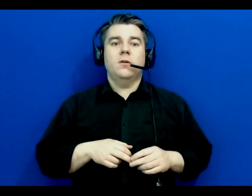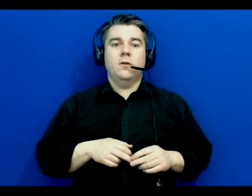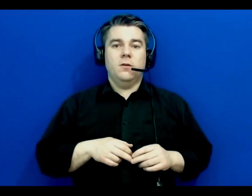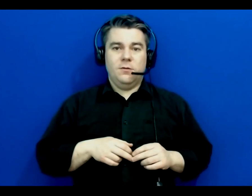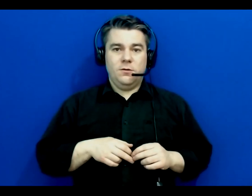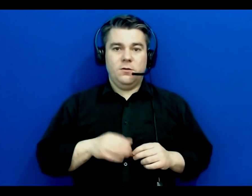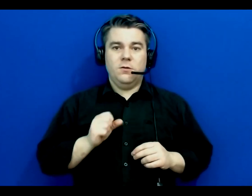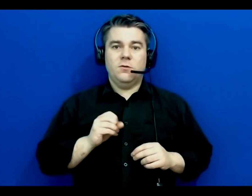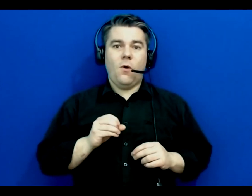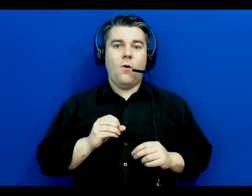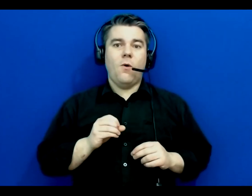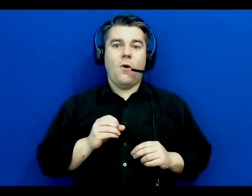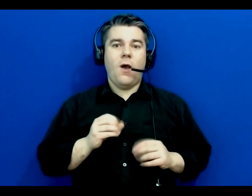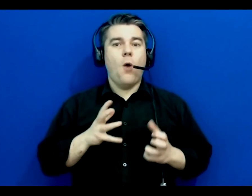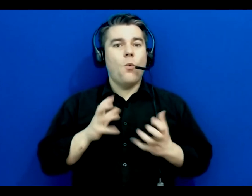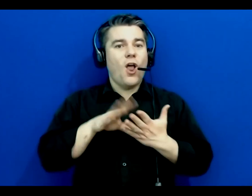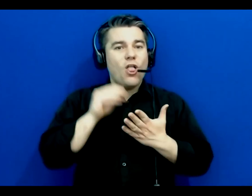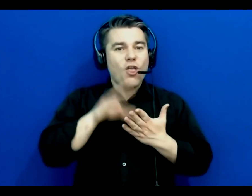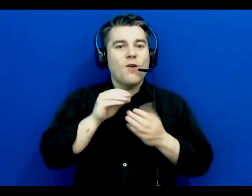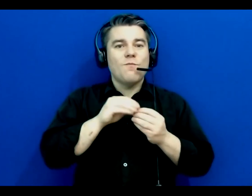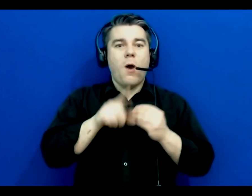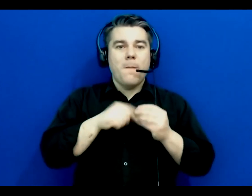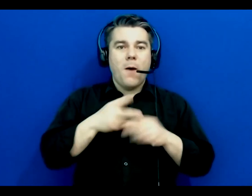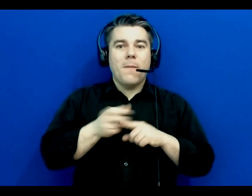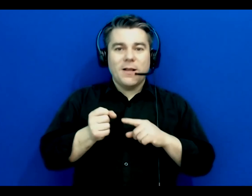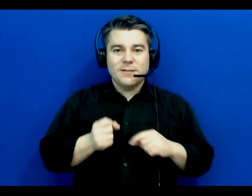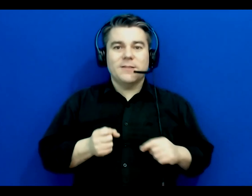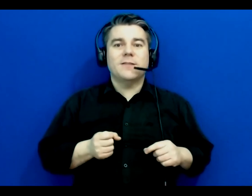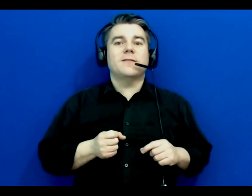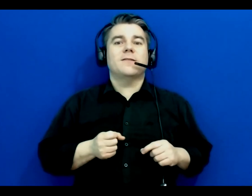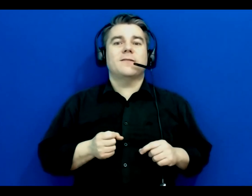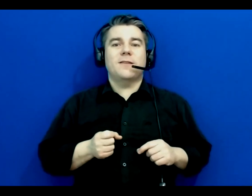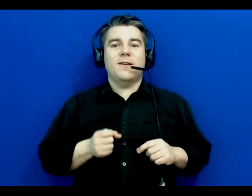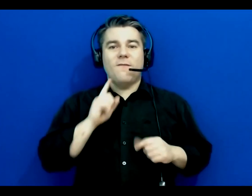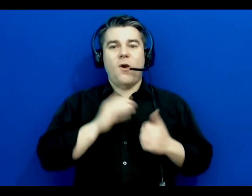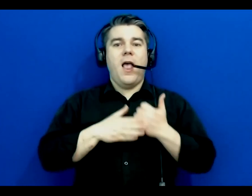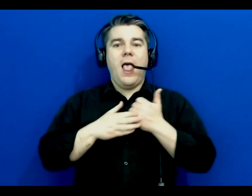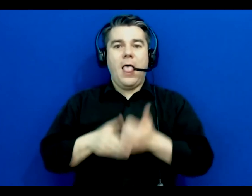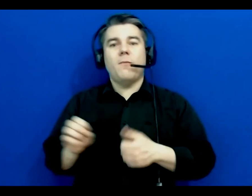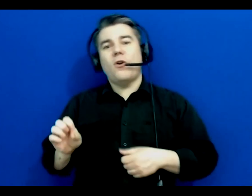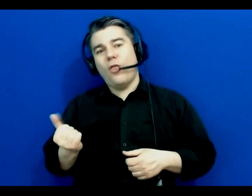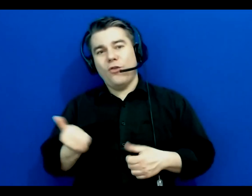So I want to learn more about Plex to help another.